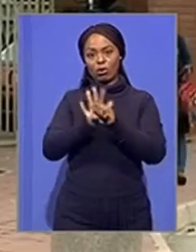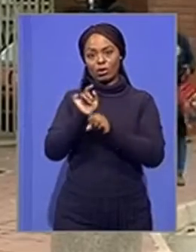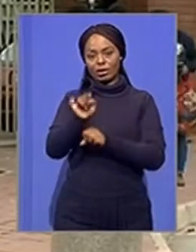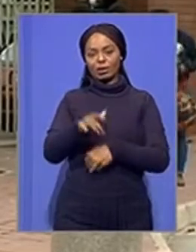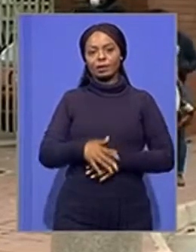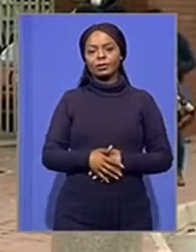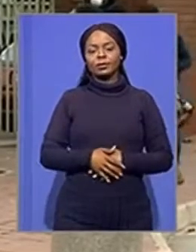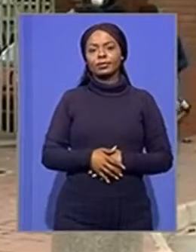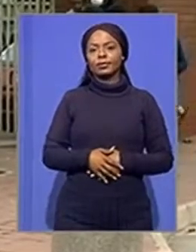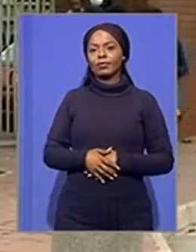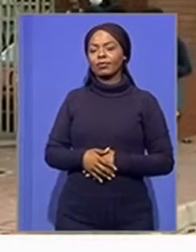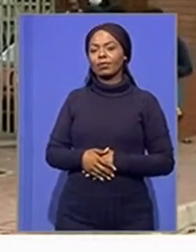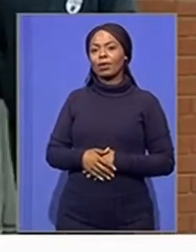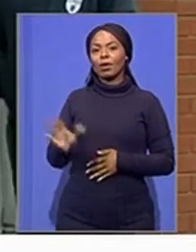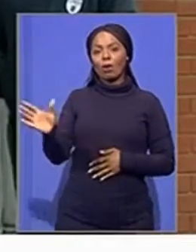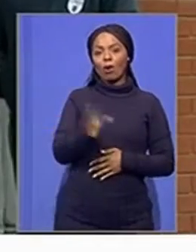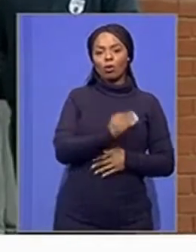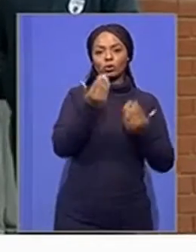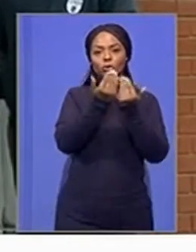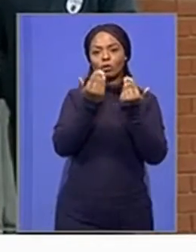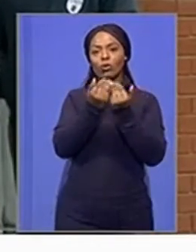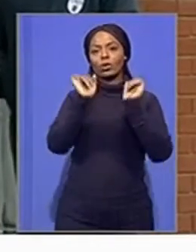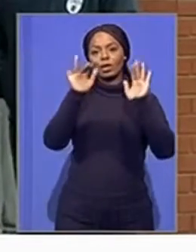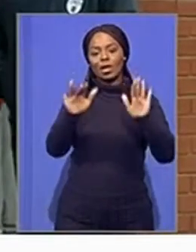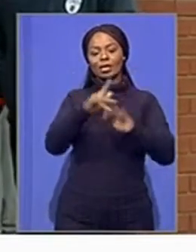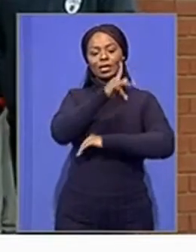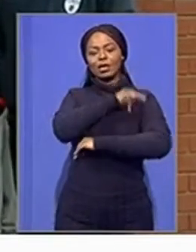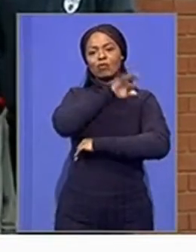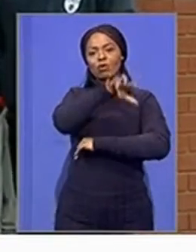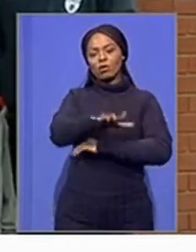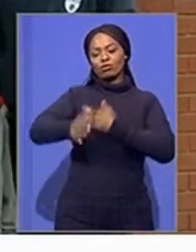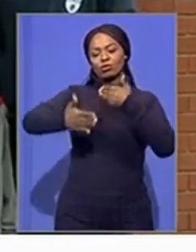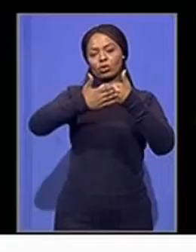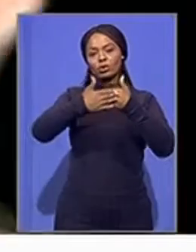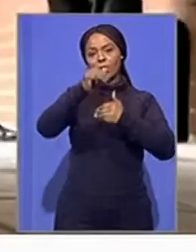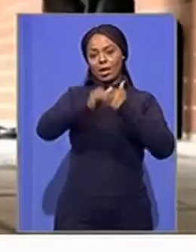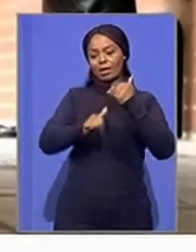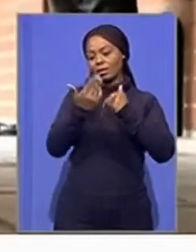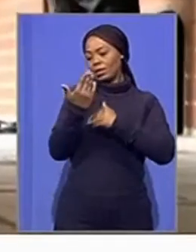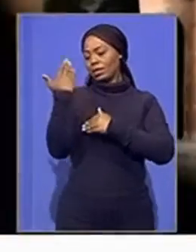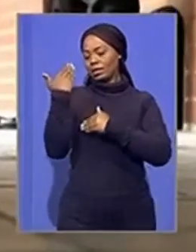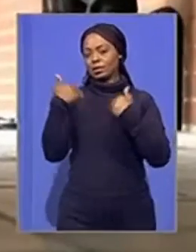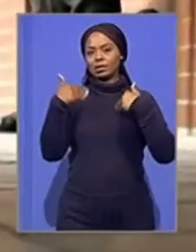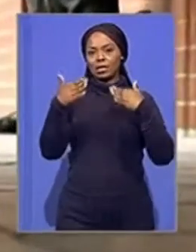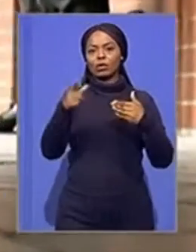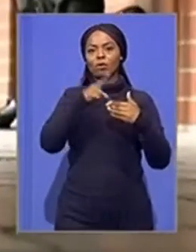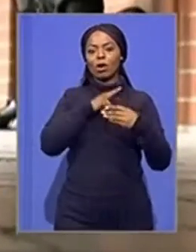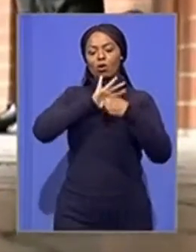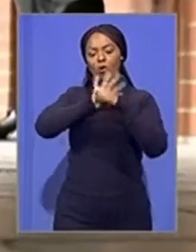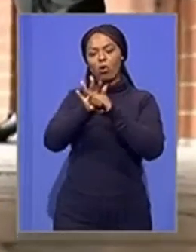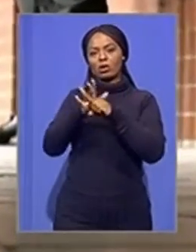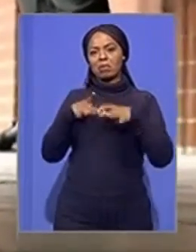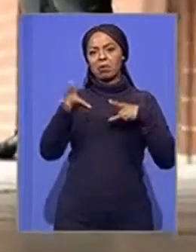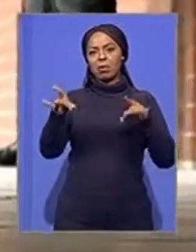Dikolo tse robong profenseng ya KwaZulu-Natal di ile tsa tlameha ho kwalwa ho tloha ha kgwedi ena e hodimo e thwasa ka baka la palo ya ditshwaetso